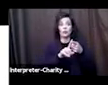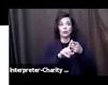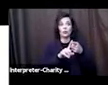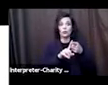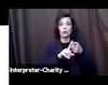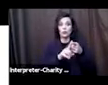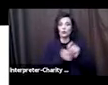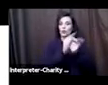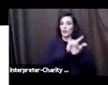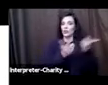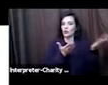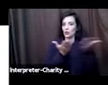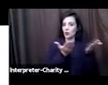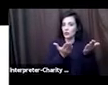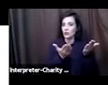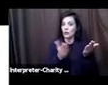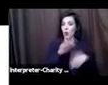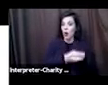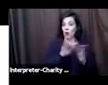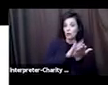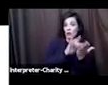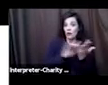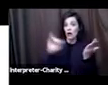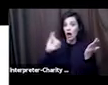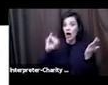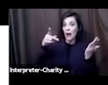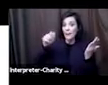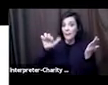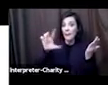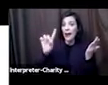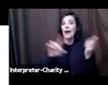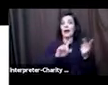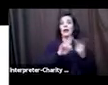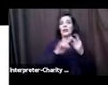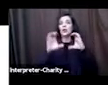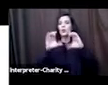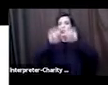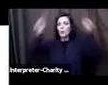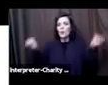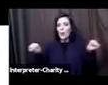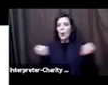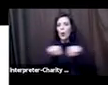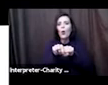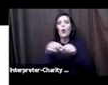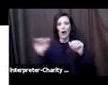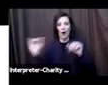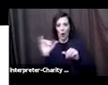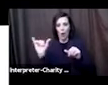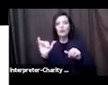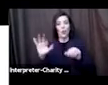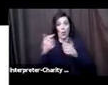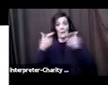translation services on an iPad if they need it, communication boards. We have a sensory kit at the big